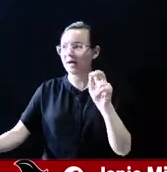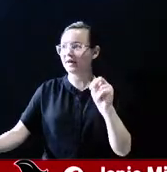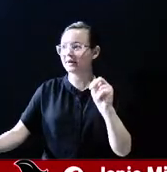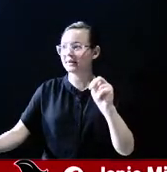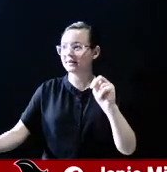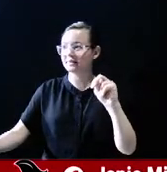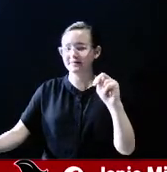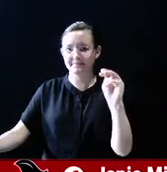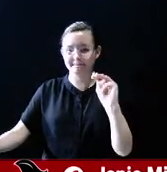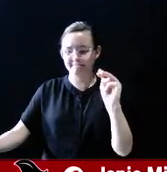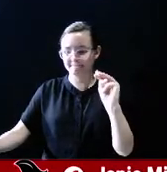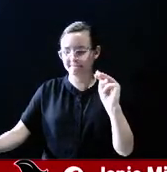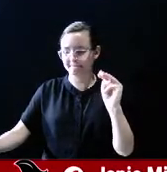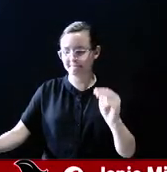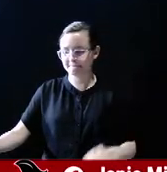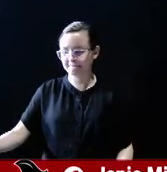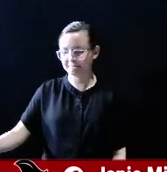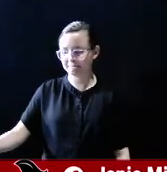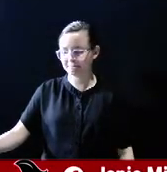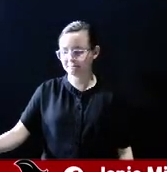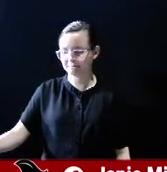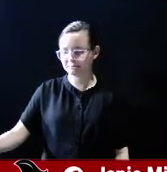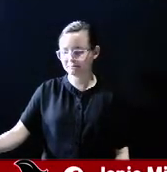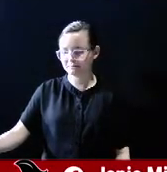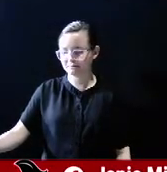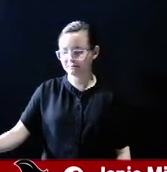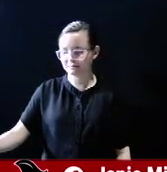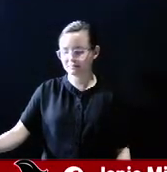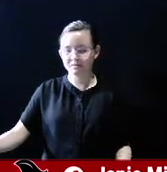Ryan Anil Martinez.